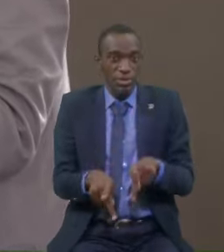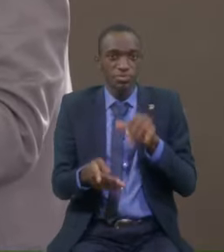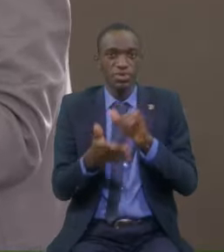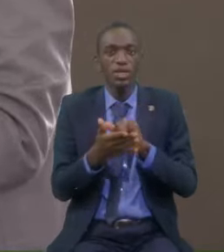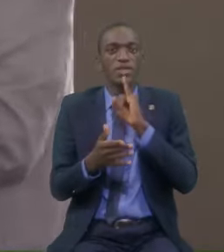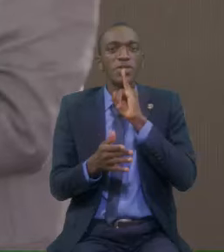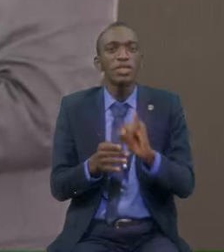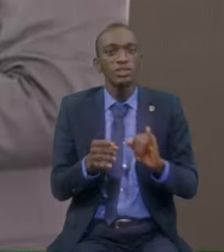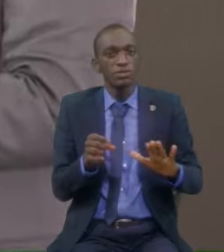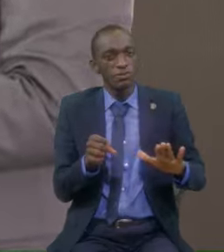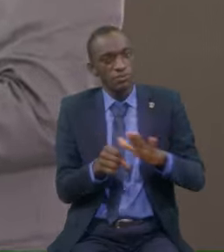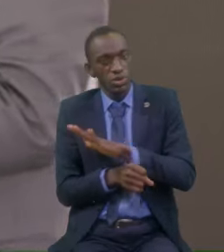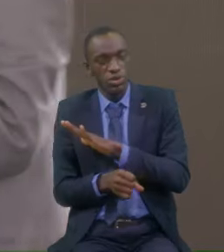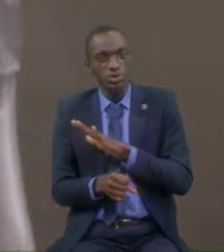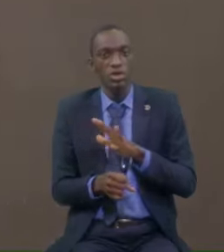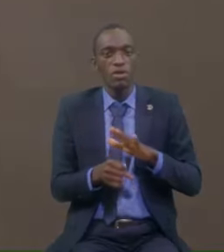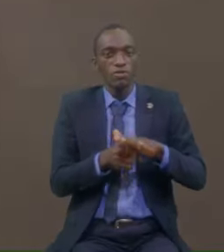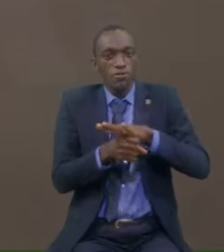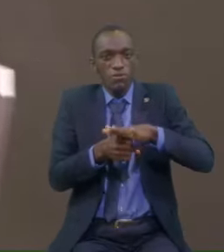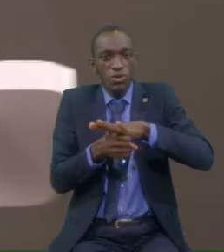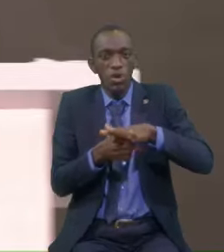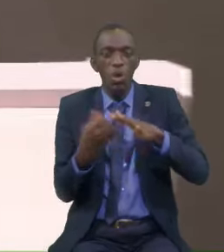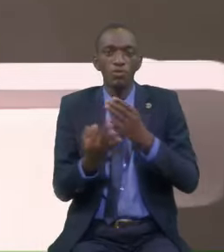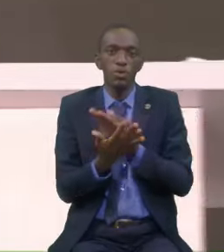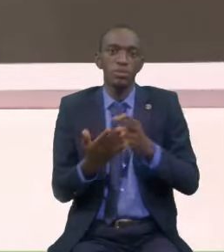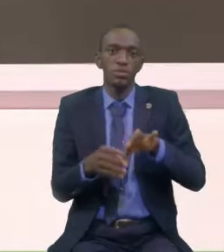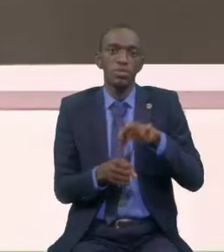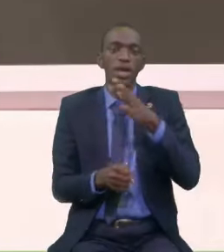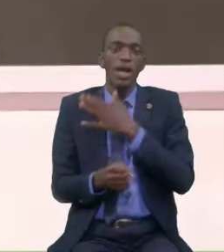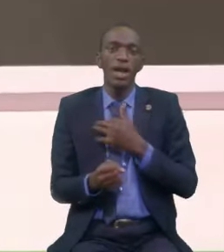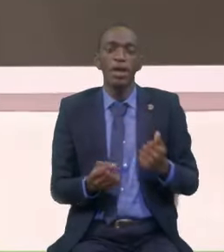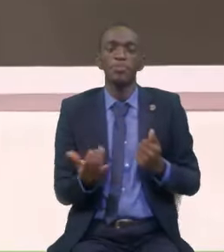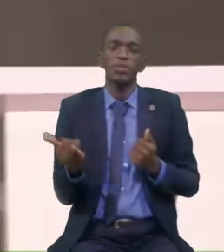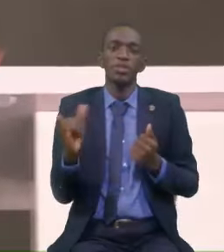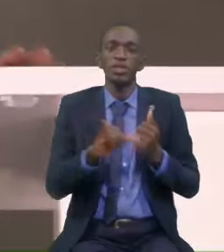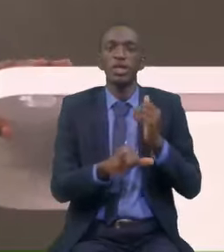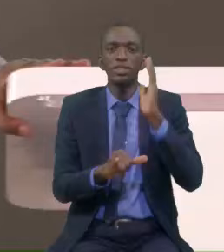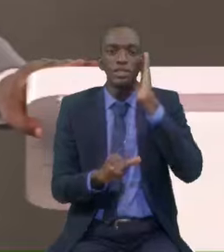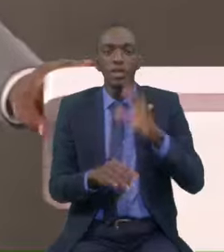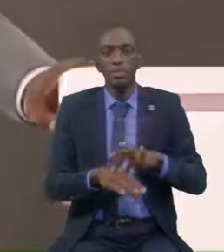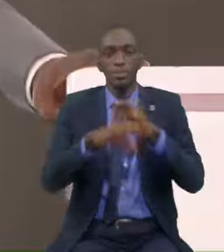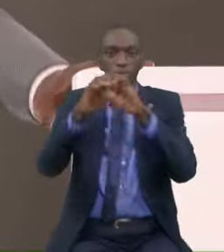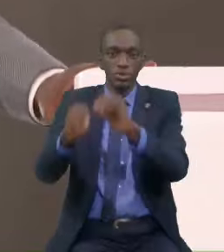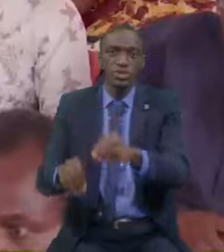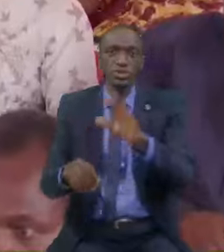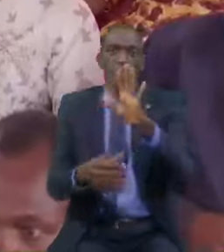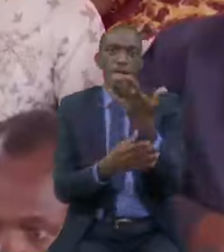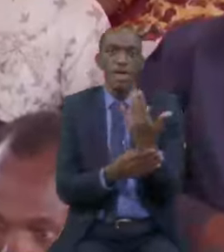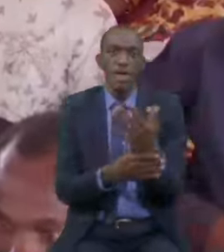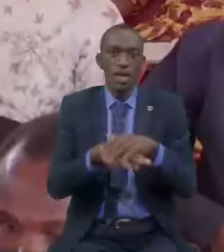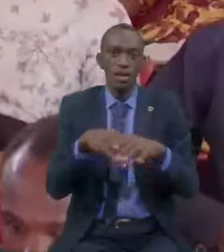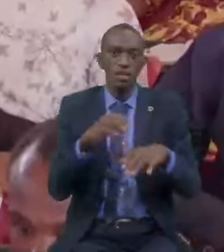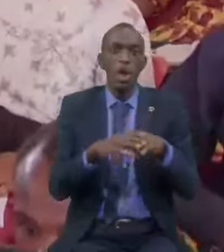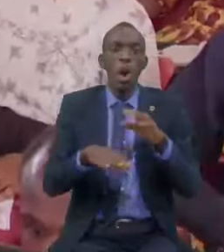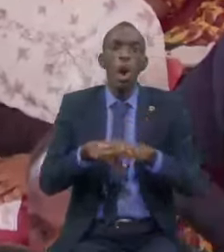full of the Holy Ghost. And they shall lay their hands on the sick. what will happen? They